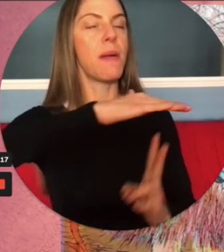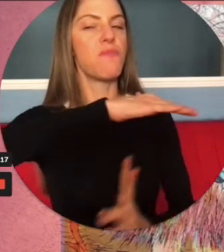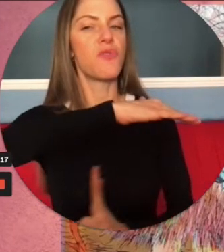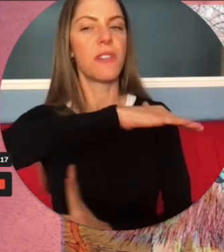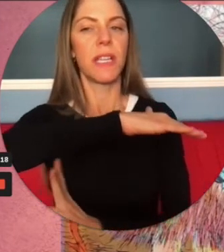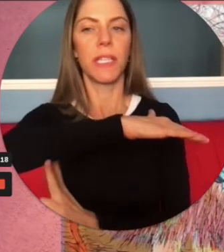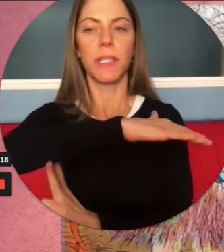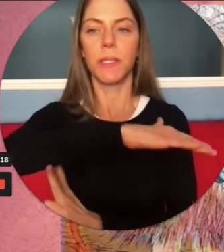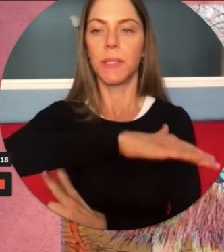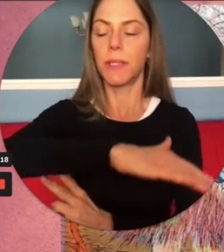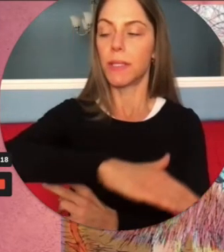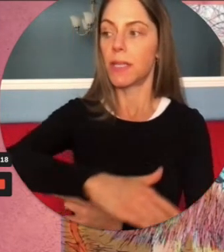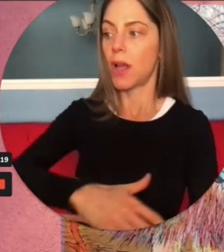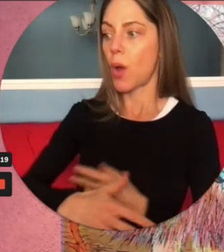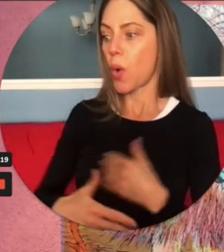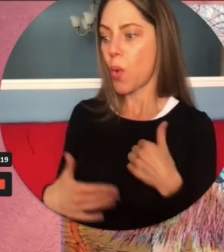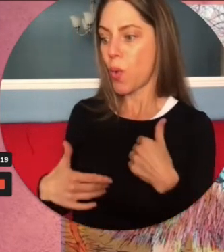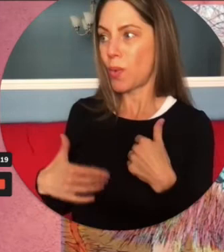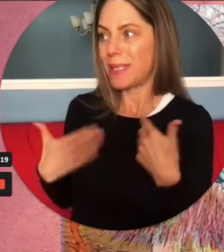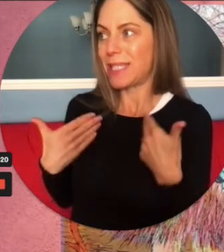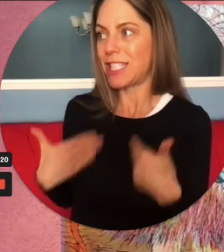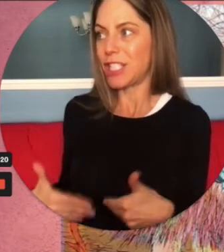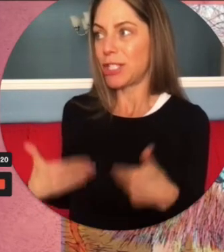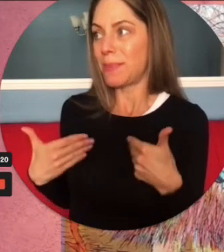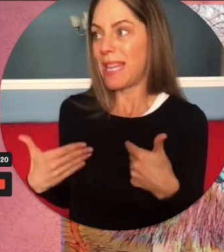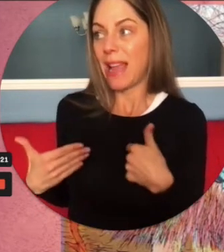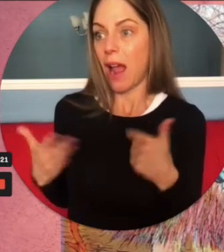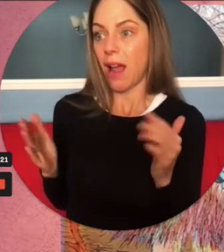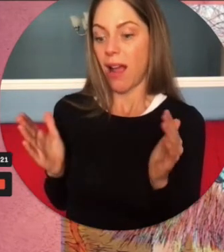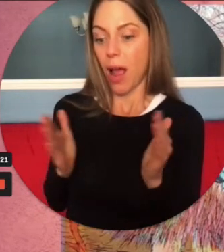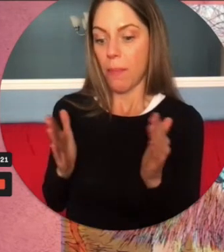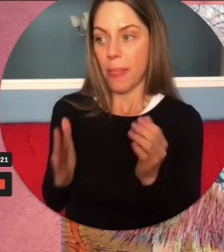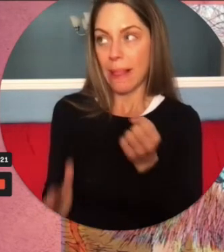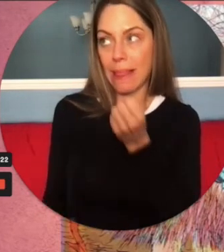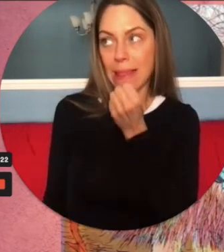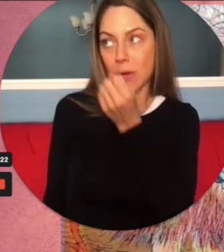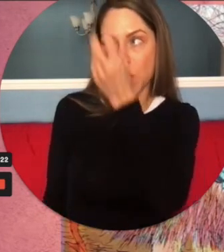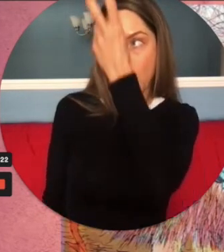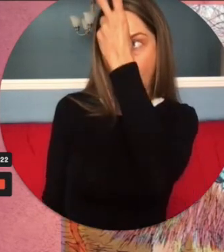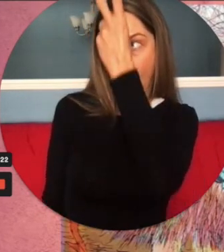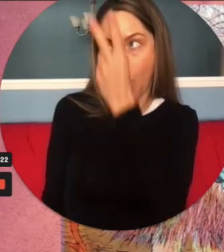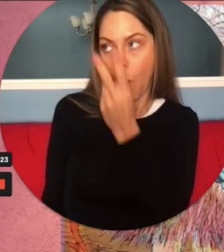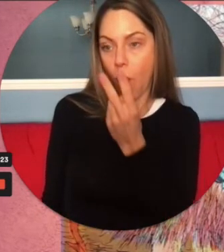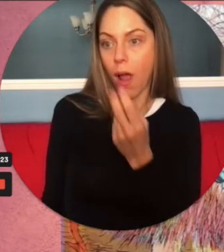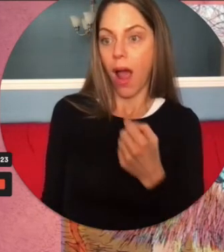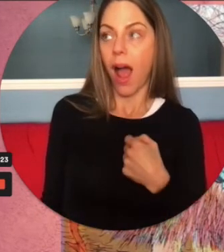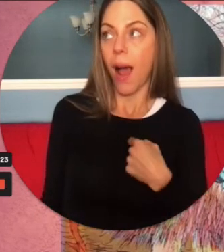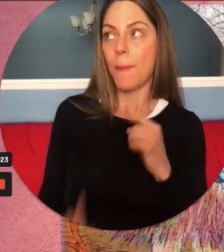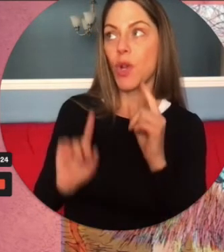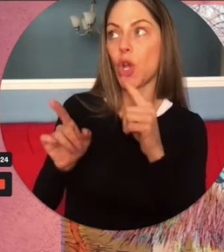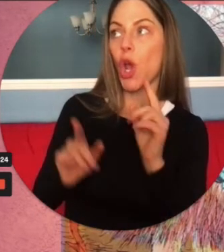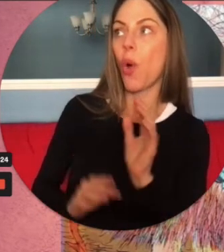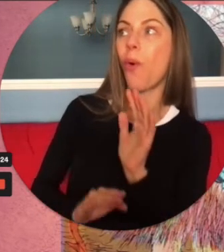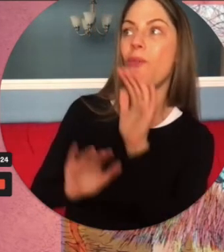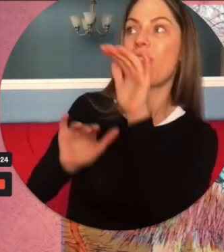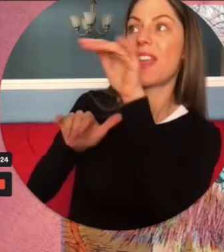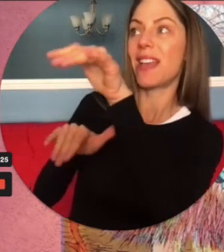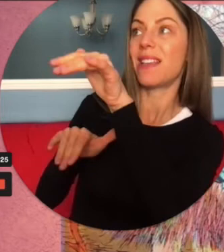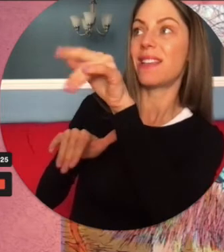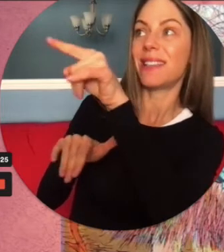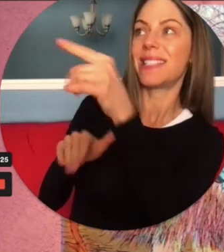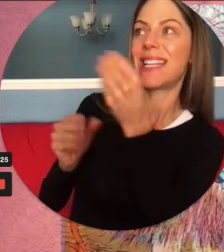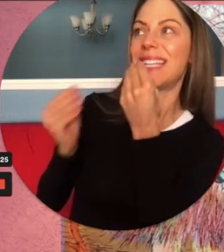voice and i'm going to the middle to make myself fat no you're not said the